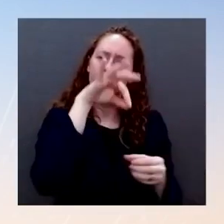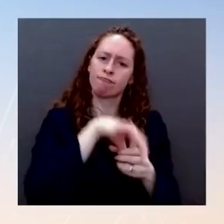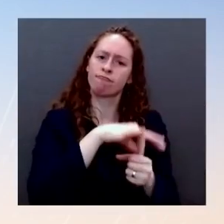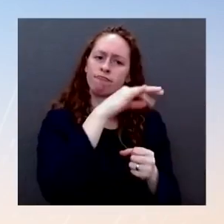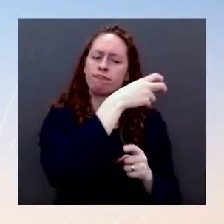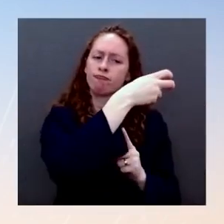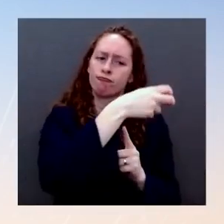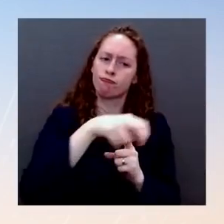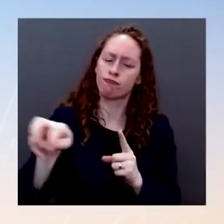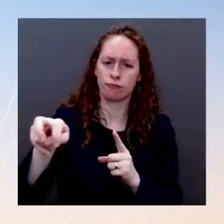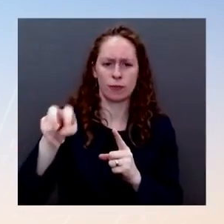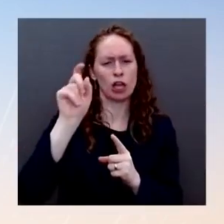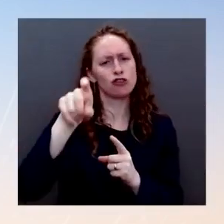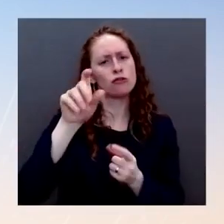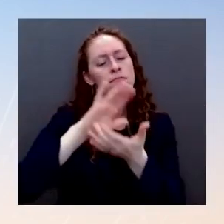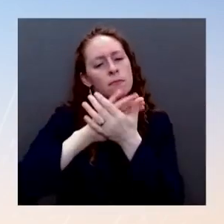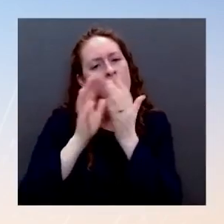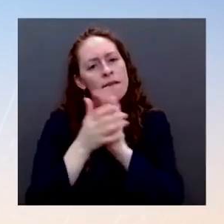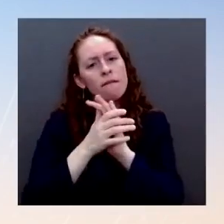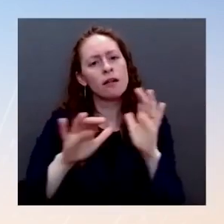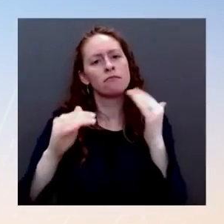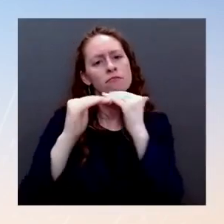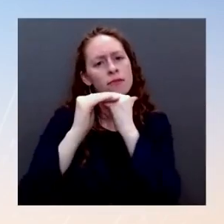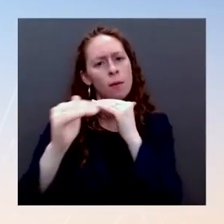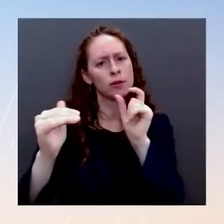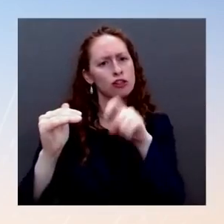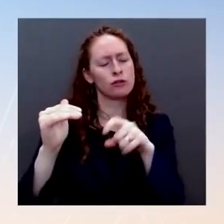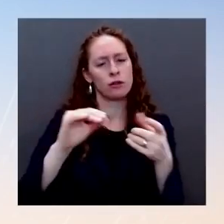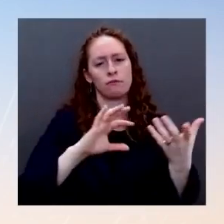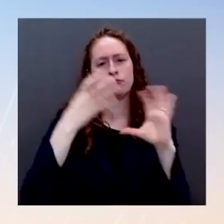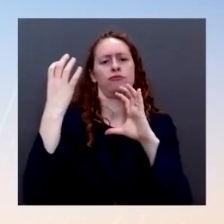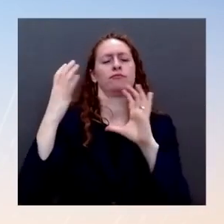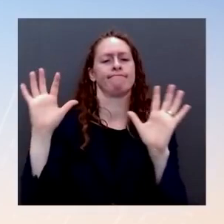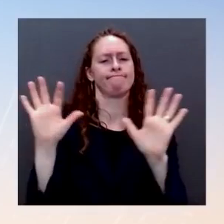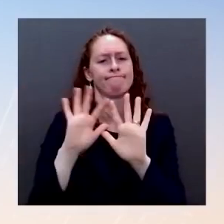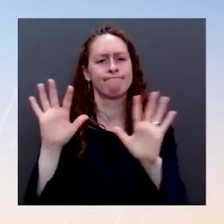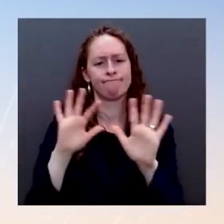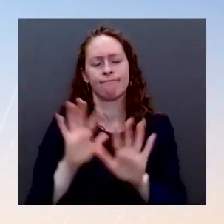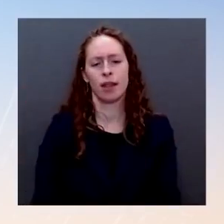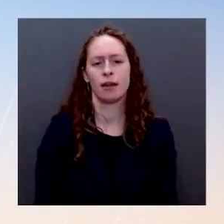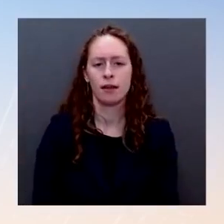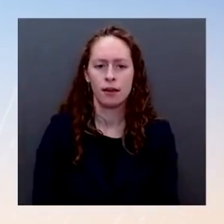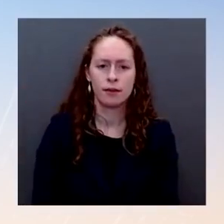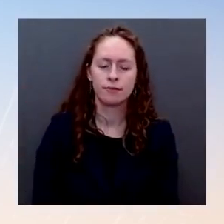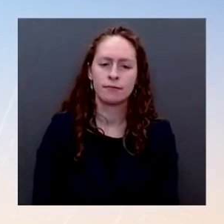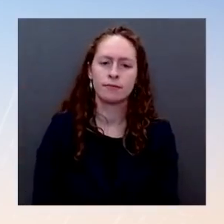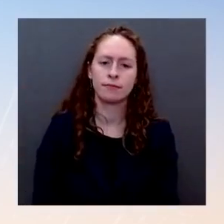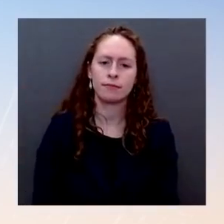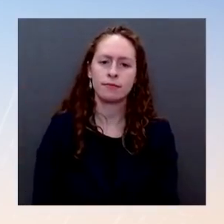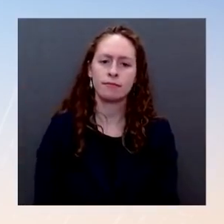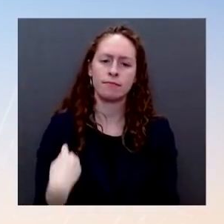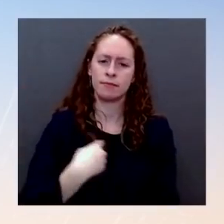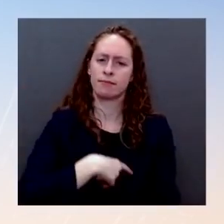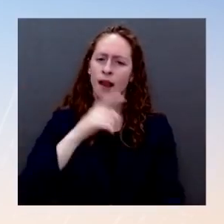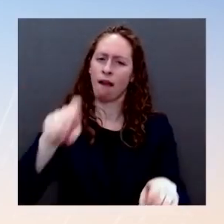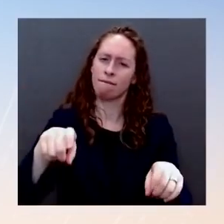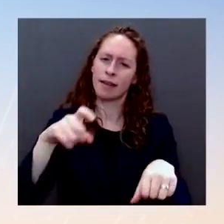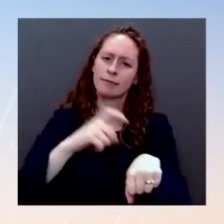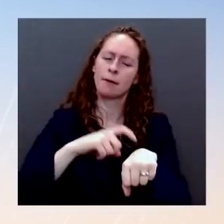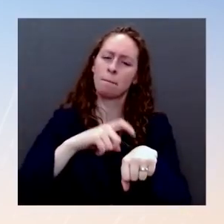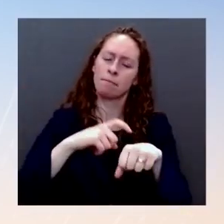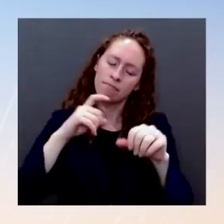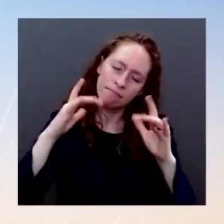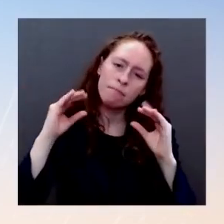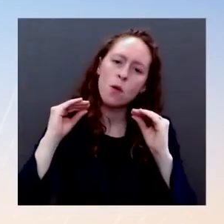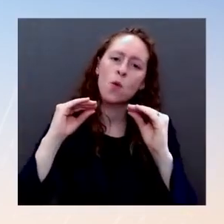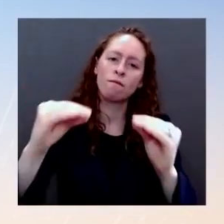we are and who we need to be moving forward. Does he consider ex-President Trump to be a threat to democracy? I think he's spoken to this in